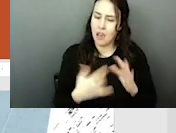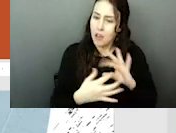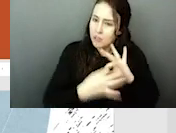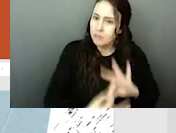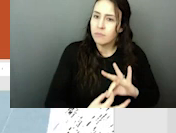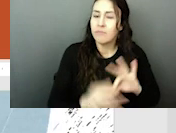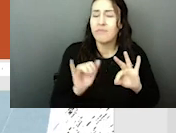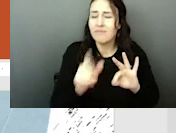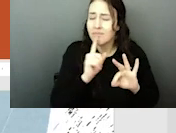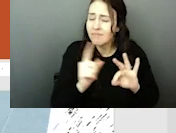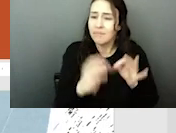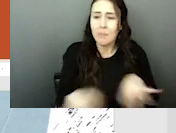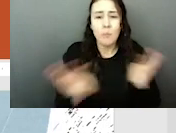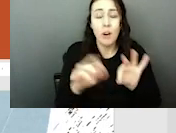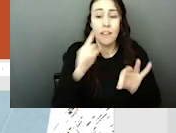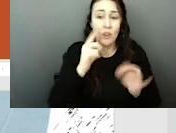for engagement and retention.